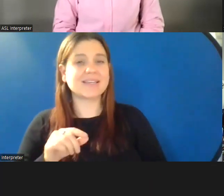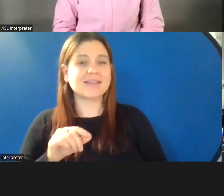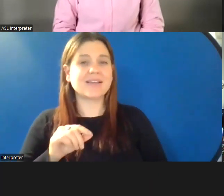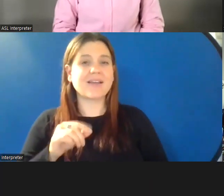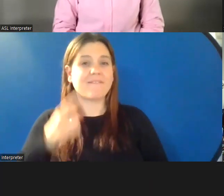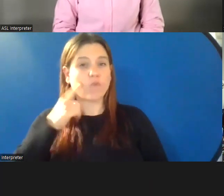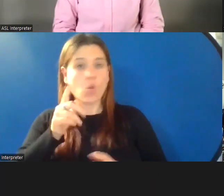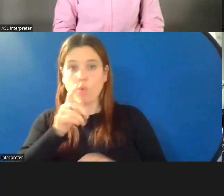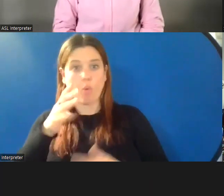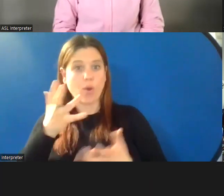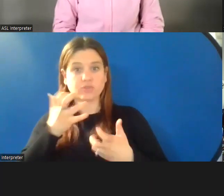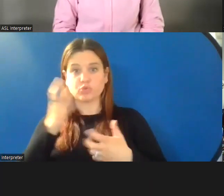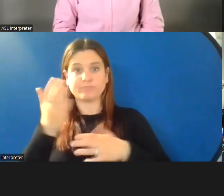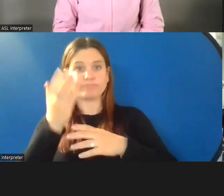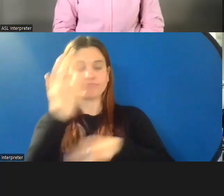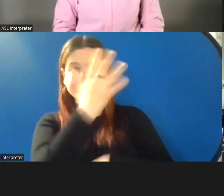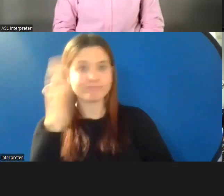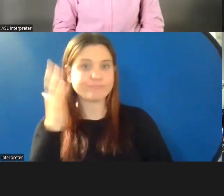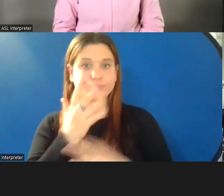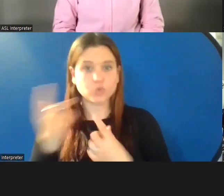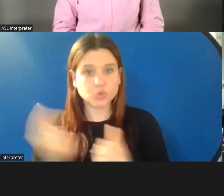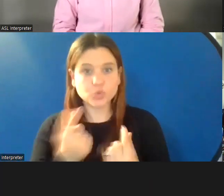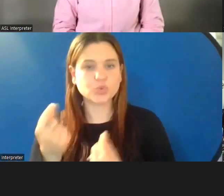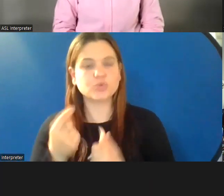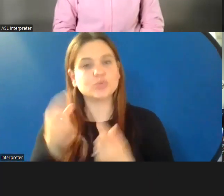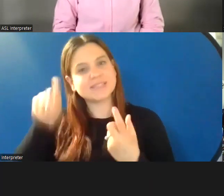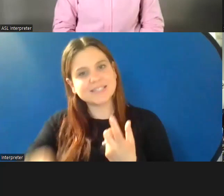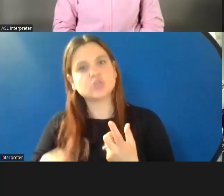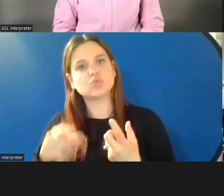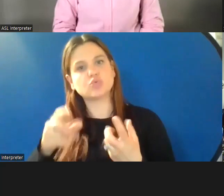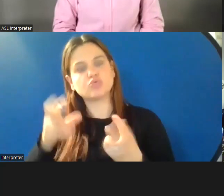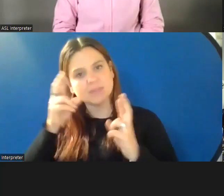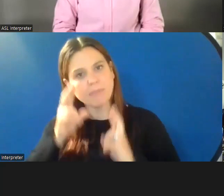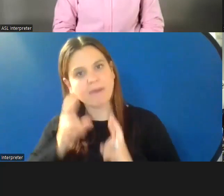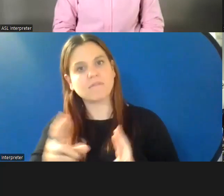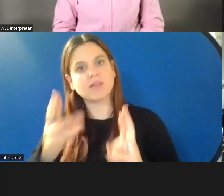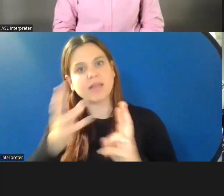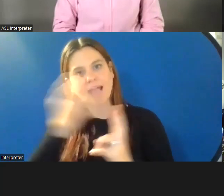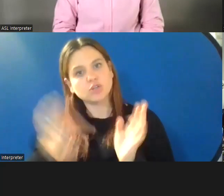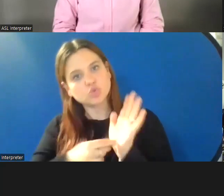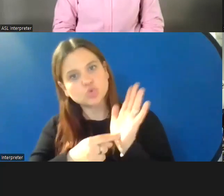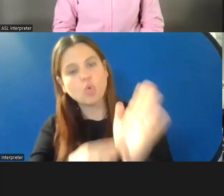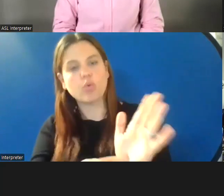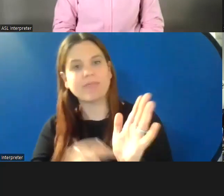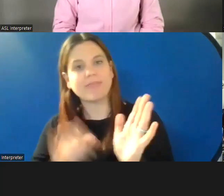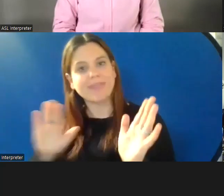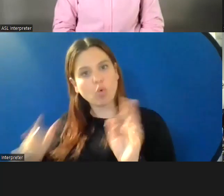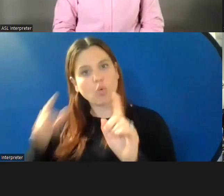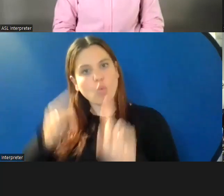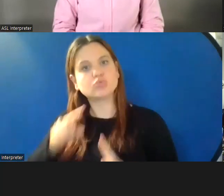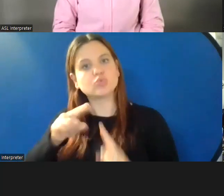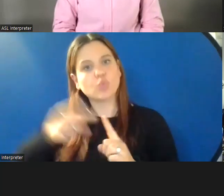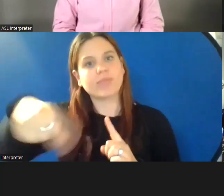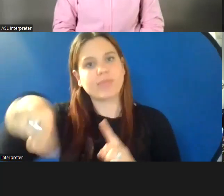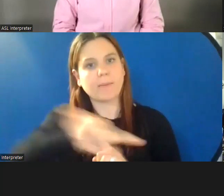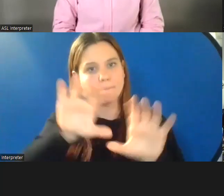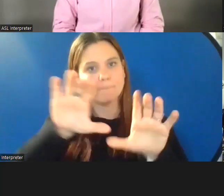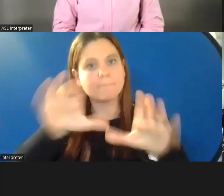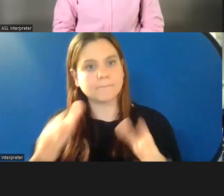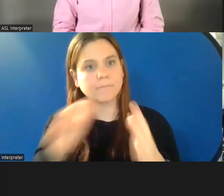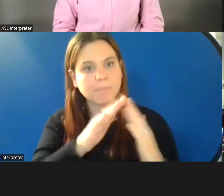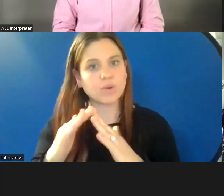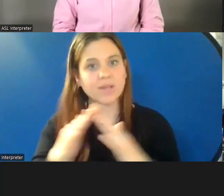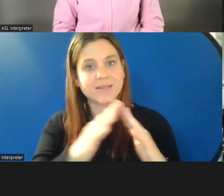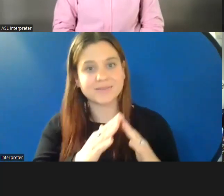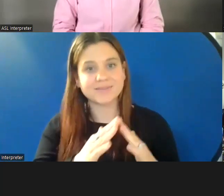you know, and do it earnestly. I've been here long enough. I've gotten to be almost an old